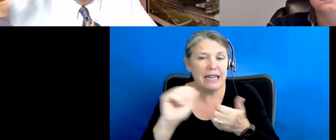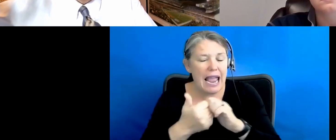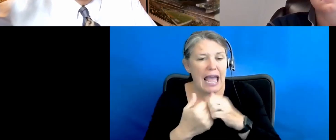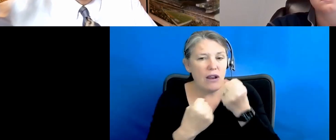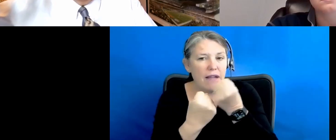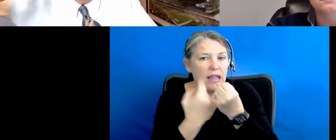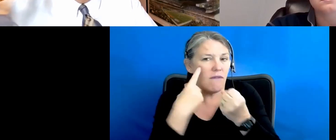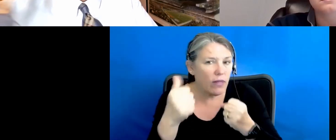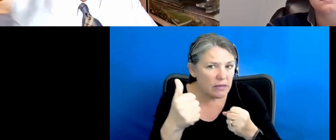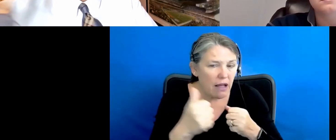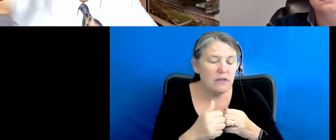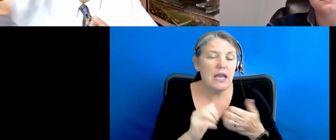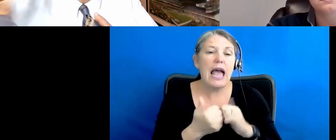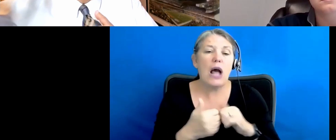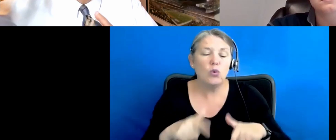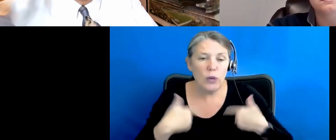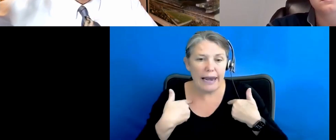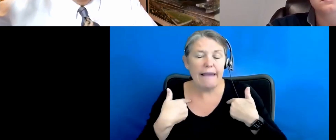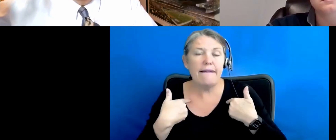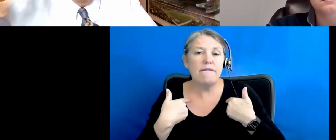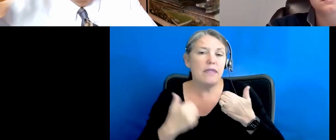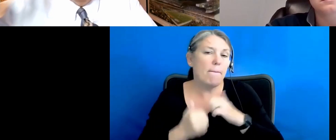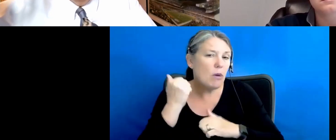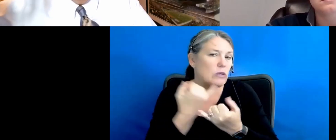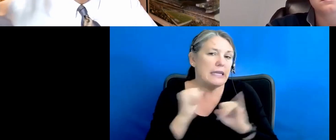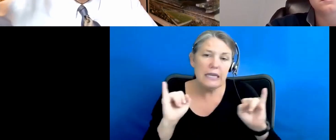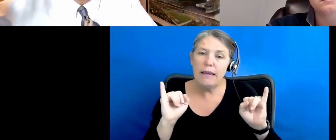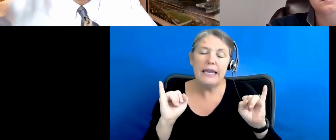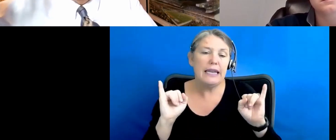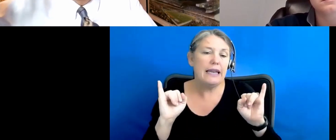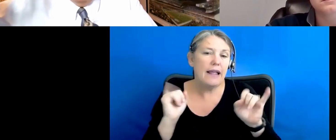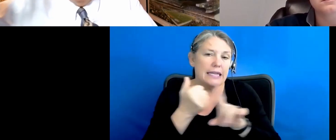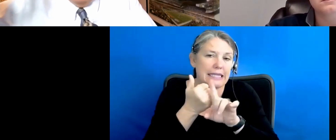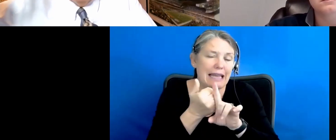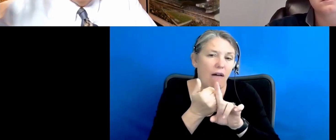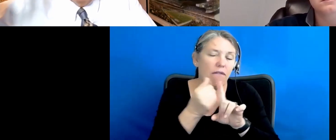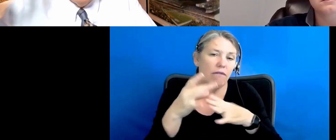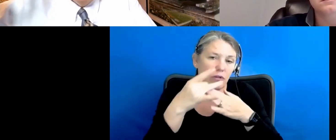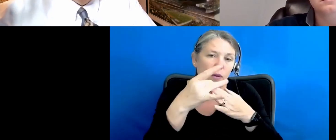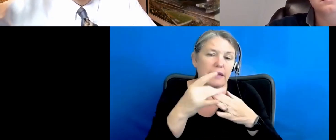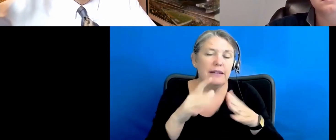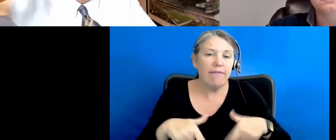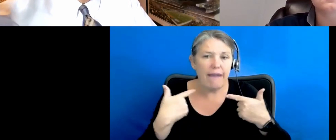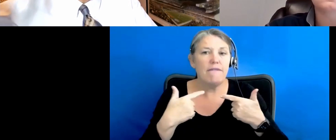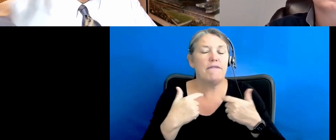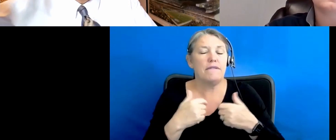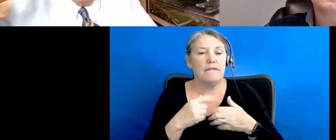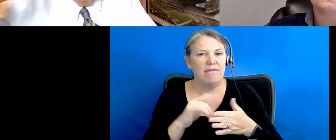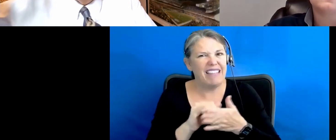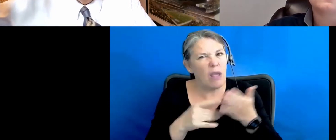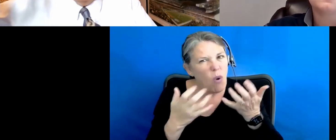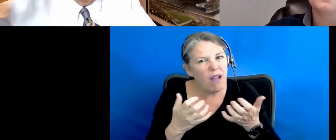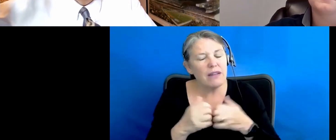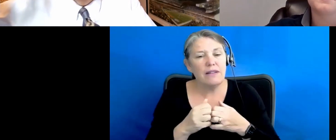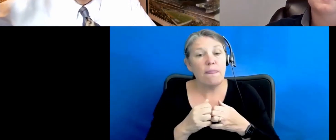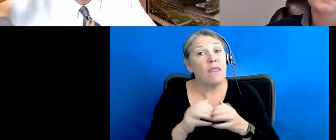advocate for themselves, how to live the most independent and self-directed life as they so choose. So it's a great